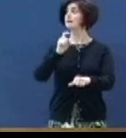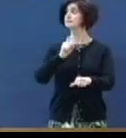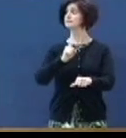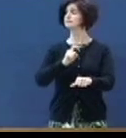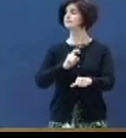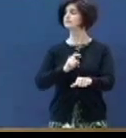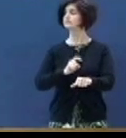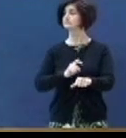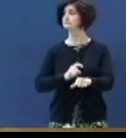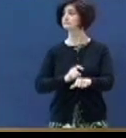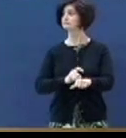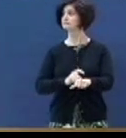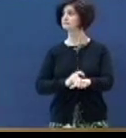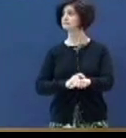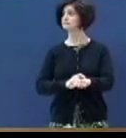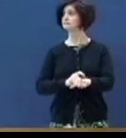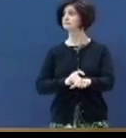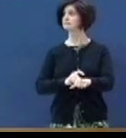time. From